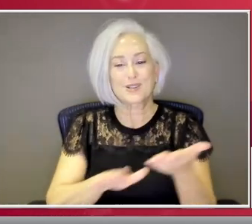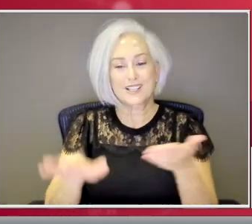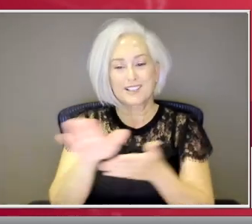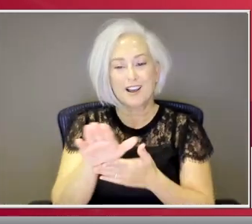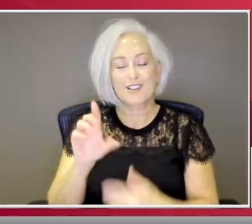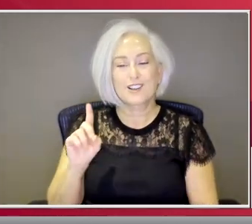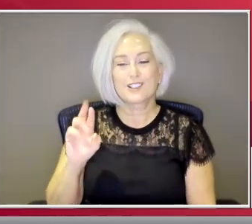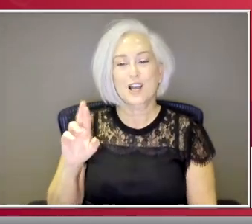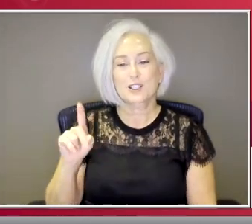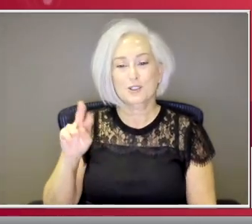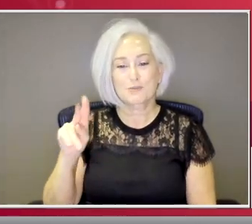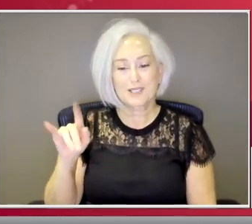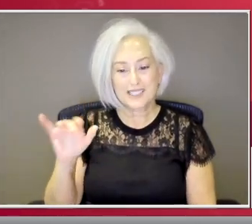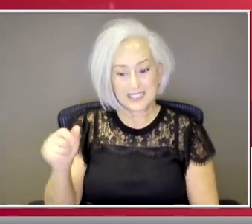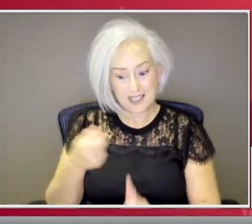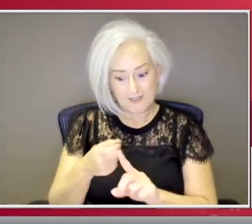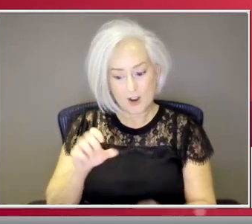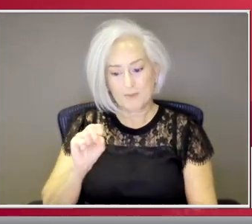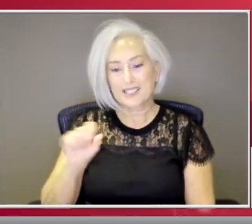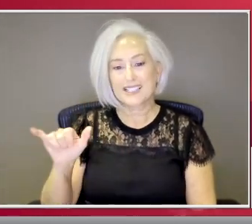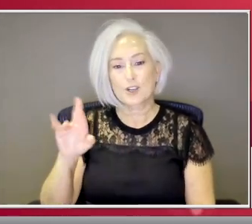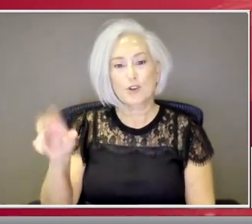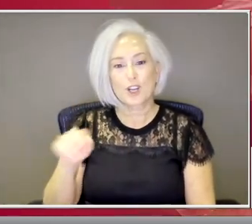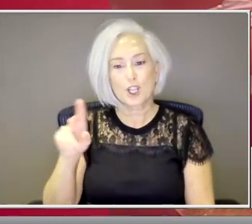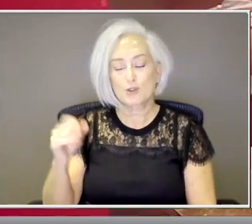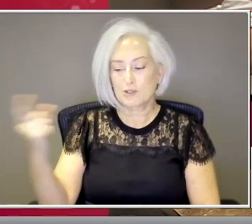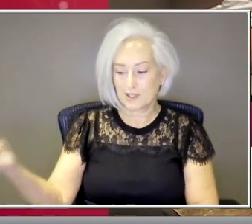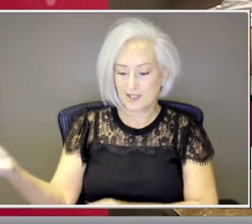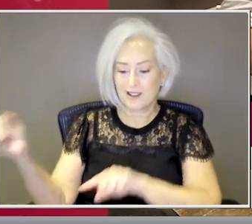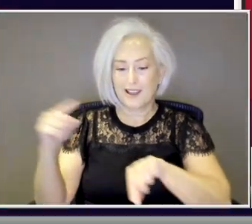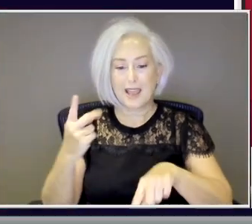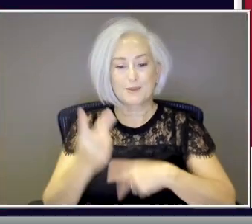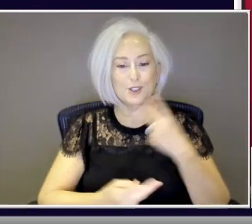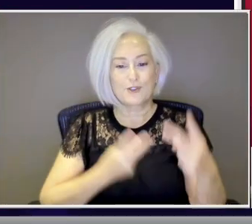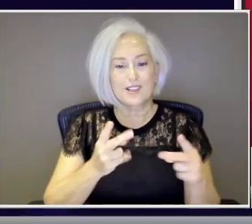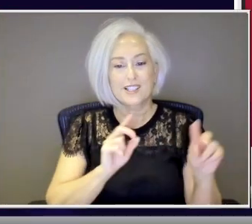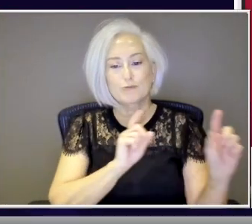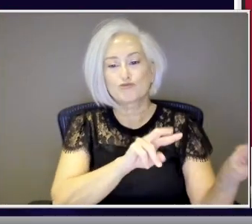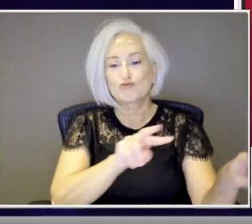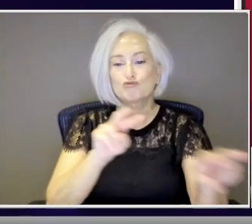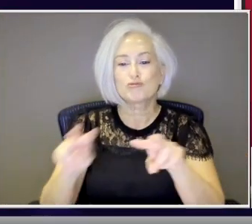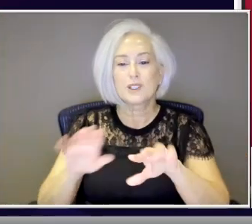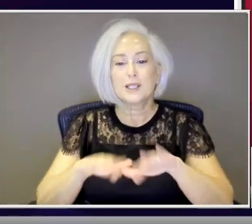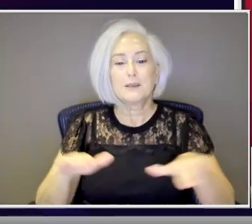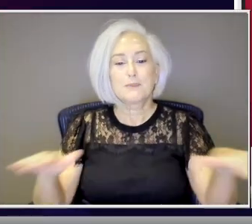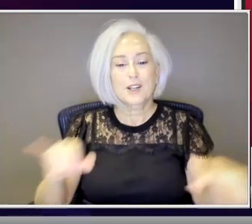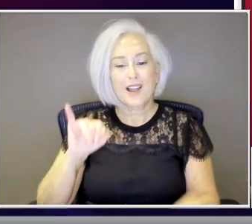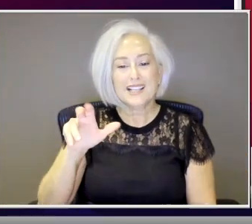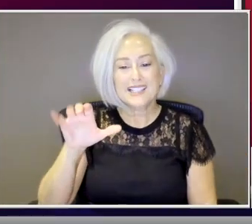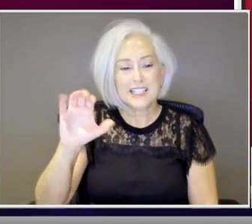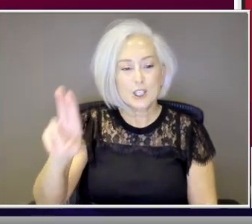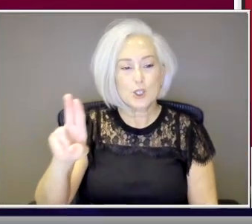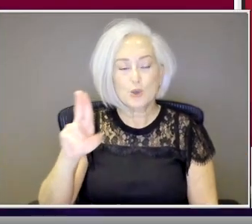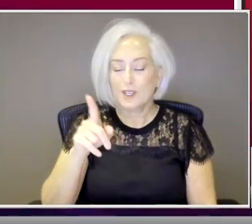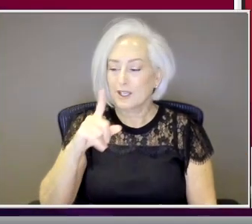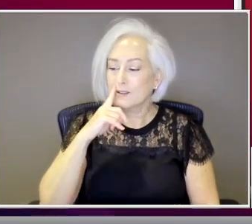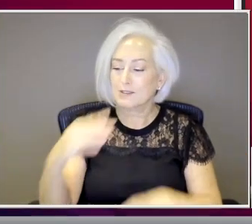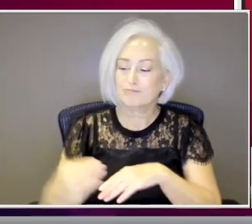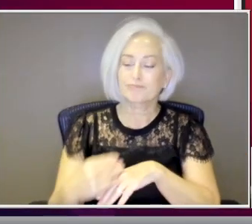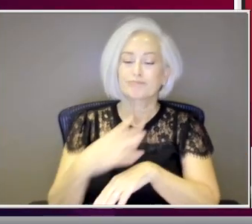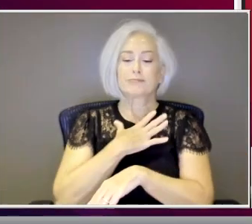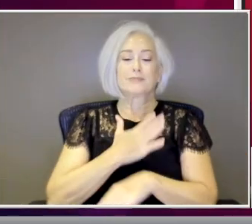from Syracuse, and he came to visit. I took him around the pediatric ICU, and such a strong influence in my life. And